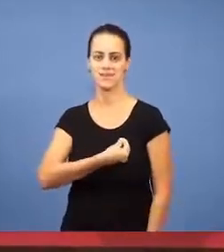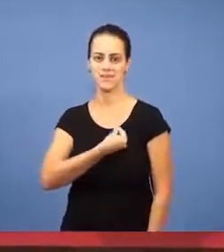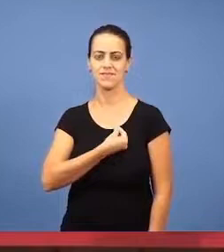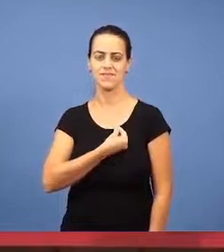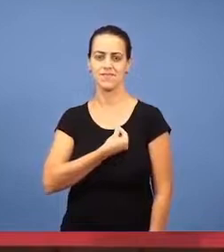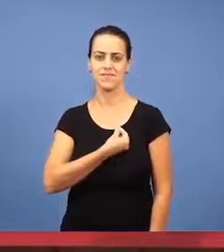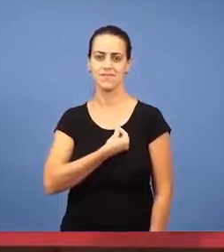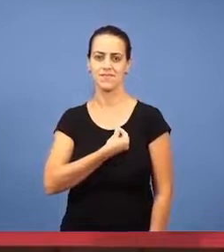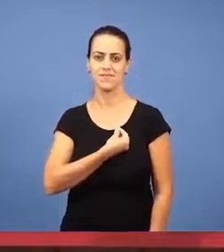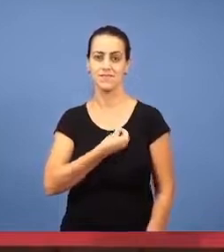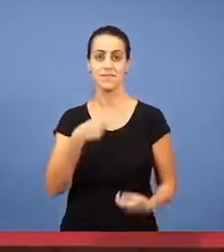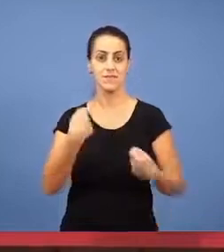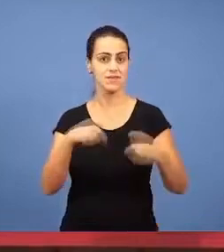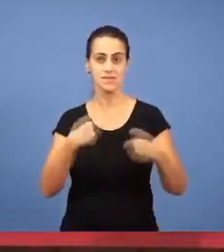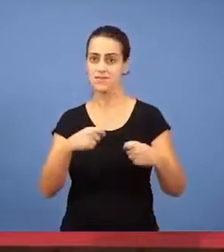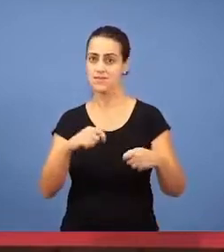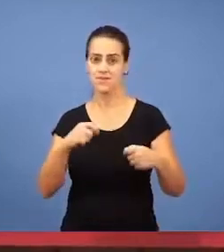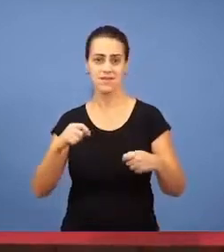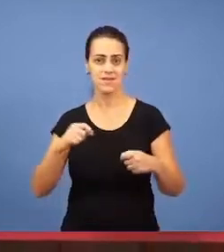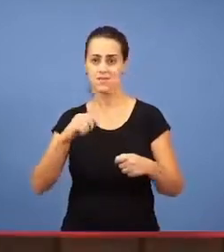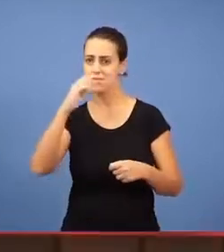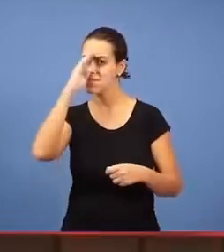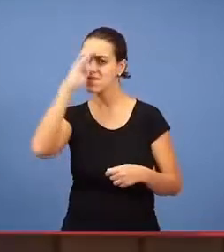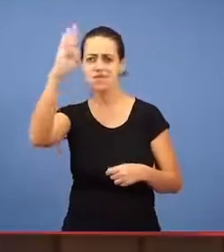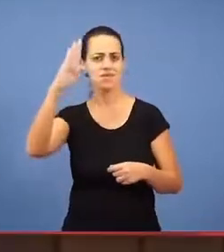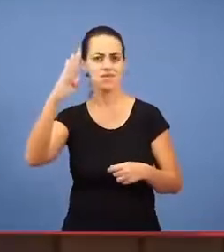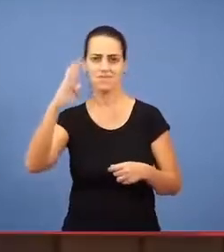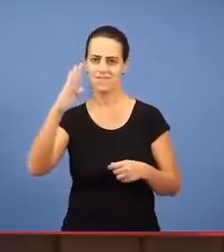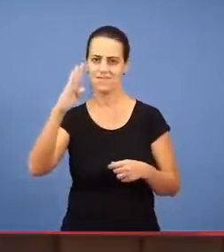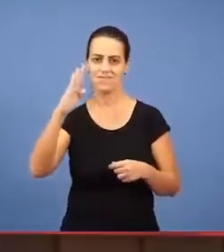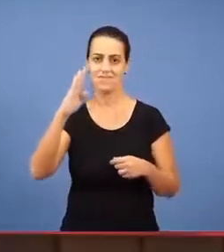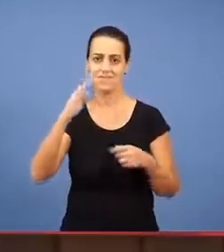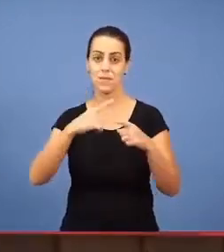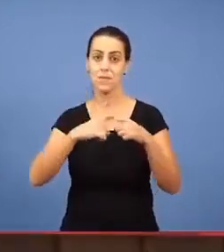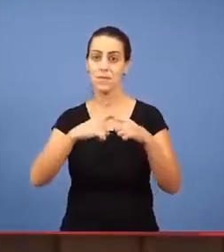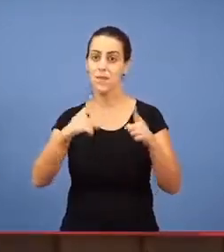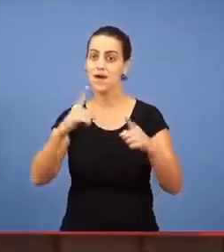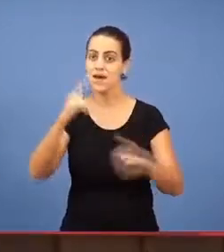is fundamental. But the Holy Spirit